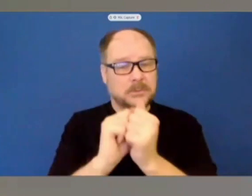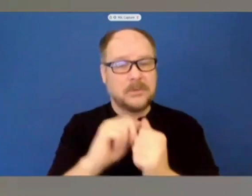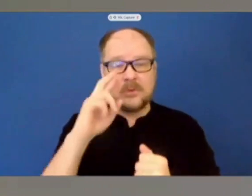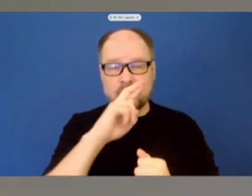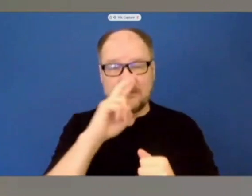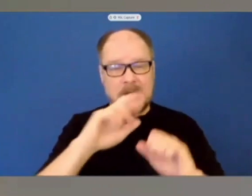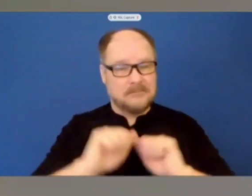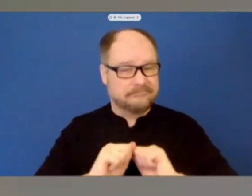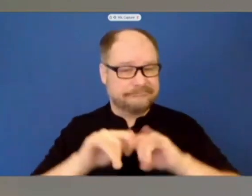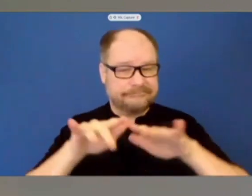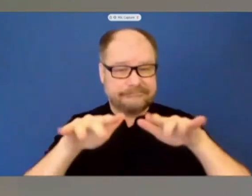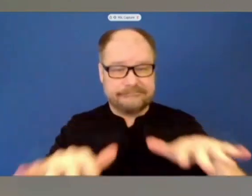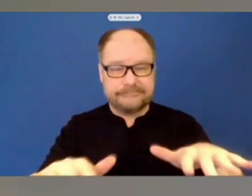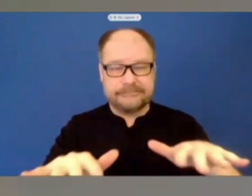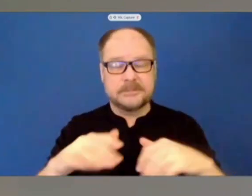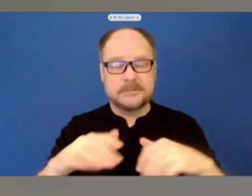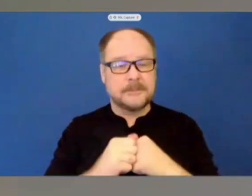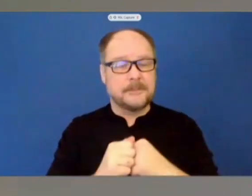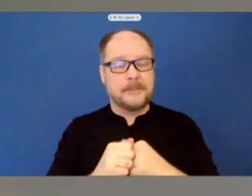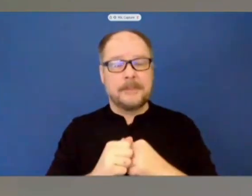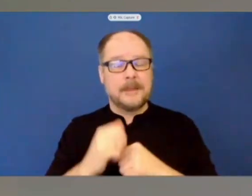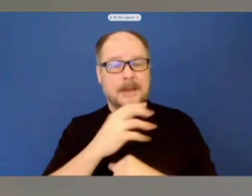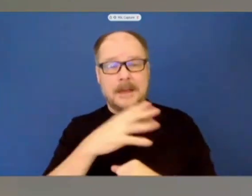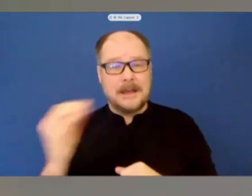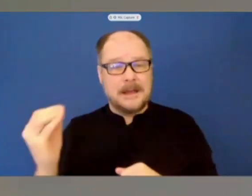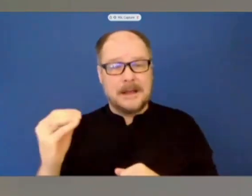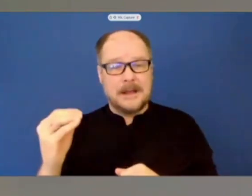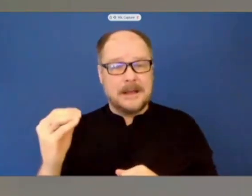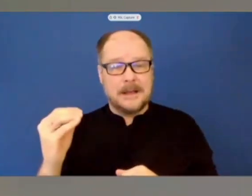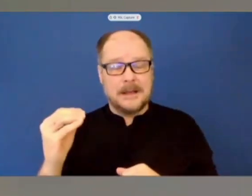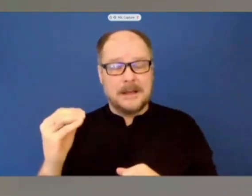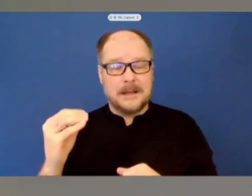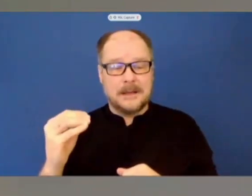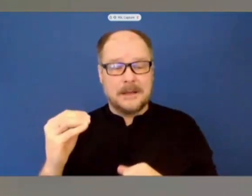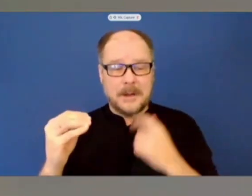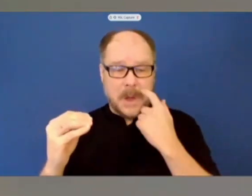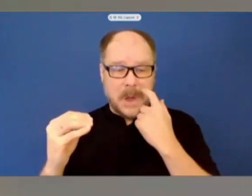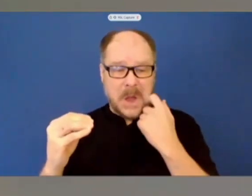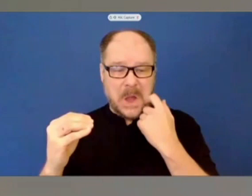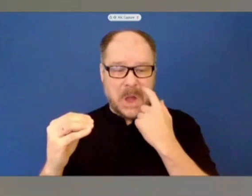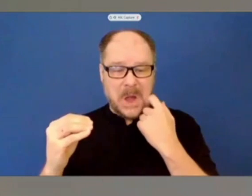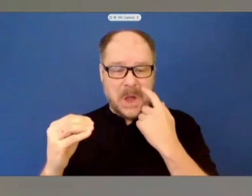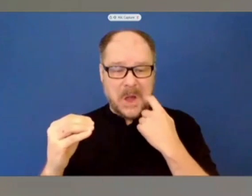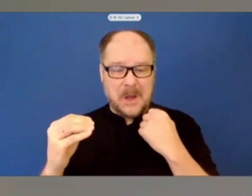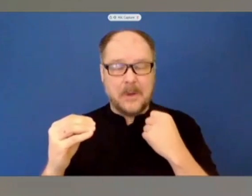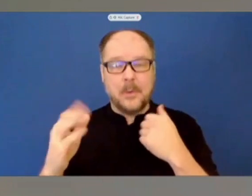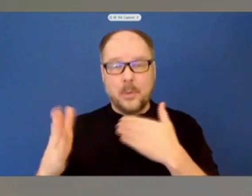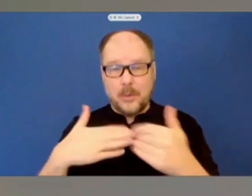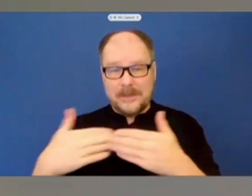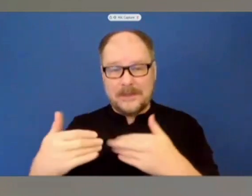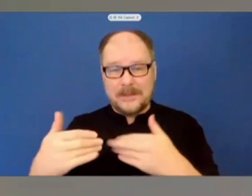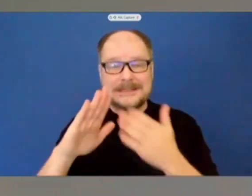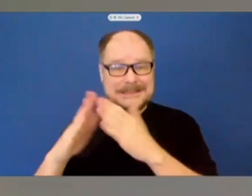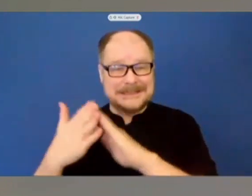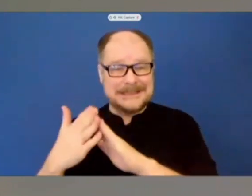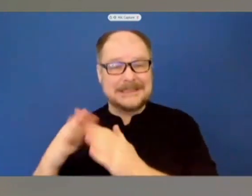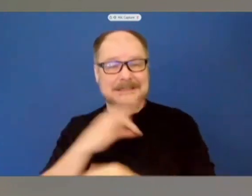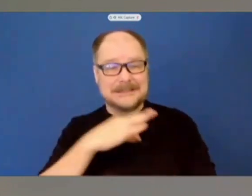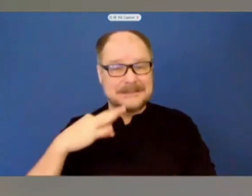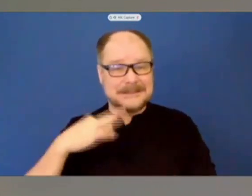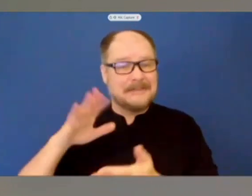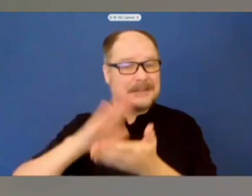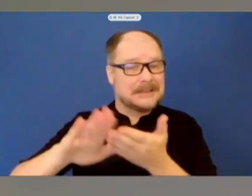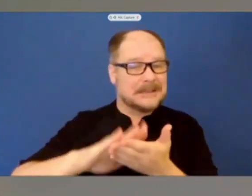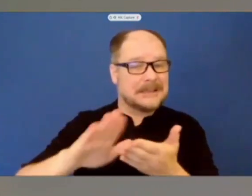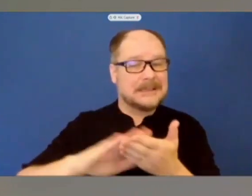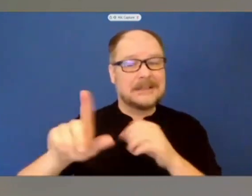or even with rats. I mean, the questions with the city staff about whether they were seeing rats when they were cleaning up trash and things like that, we were